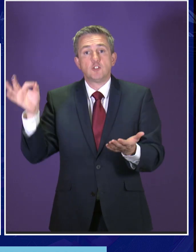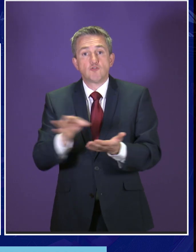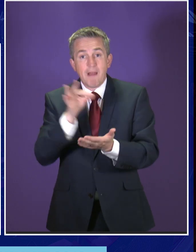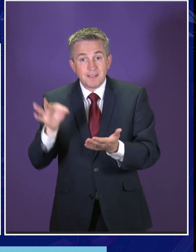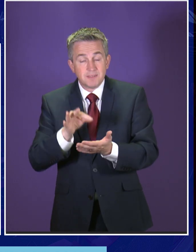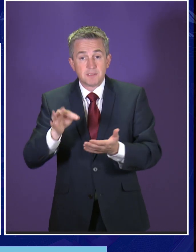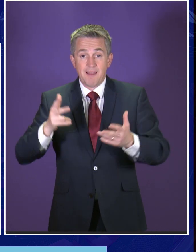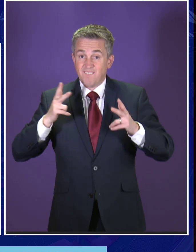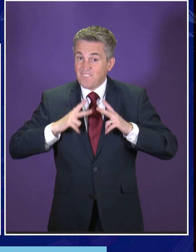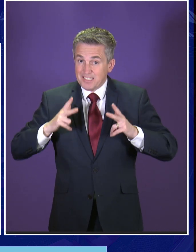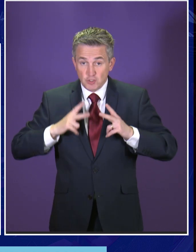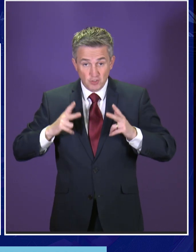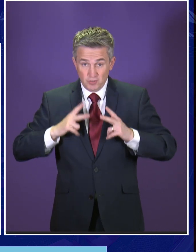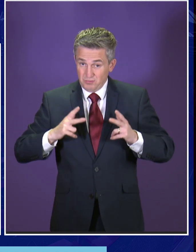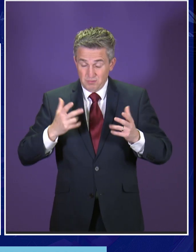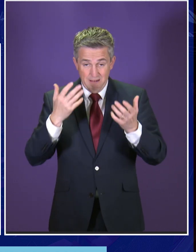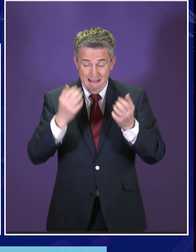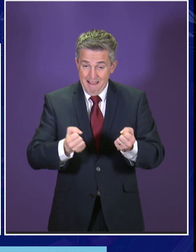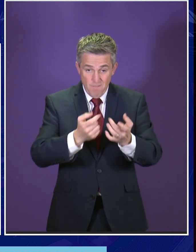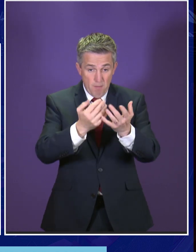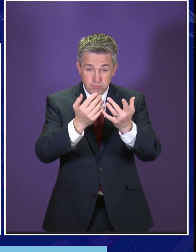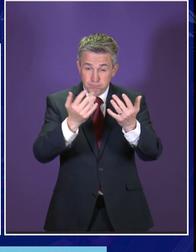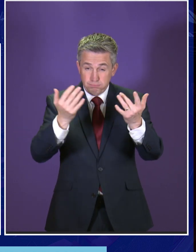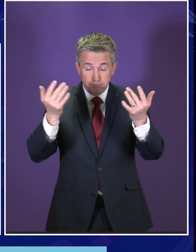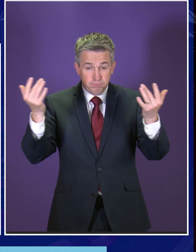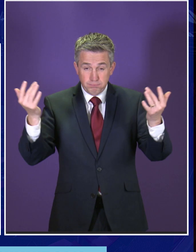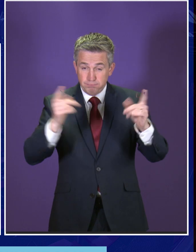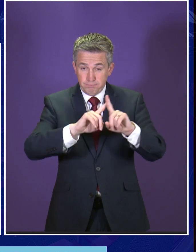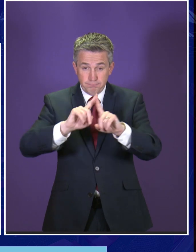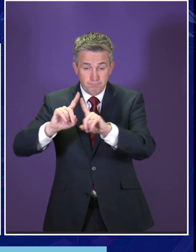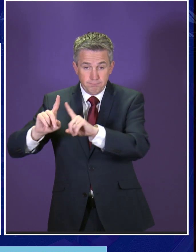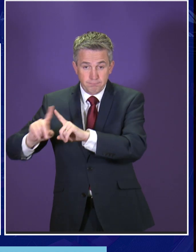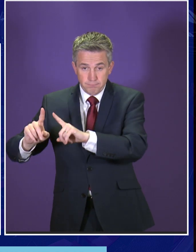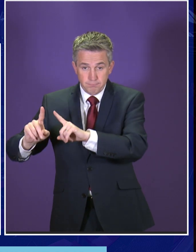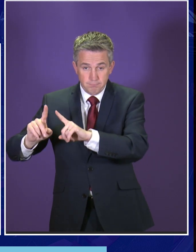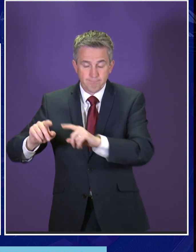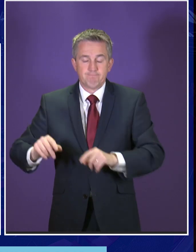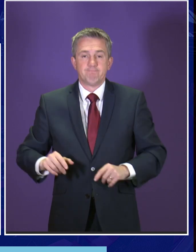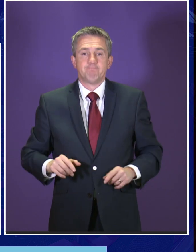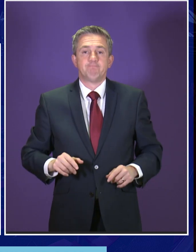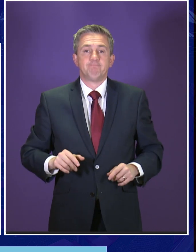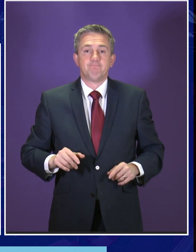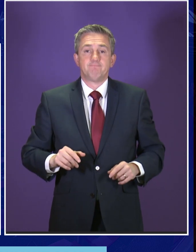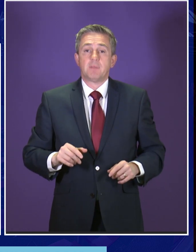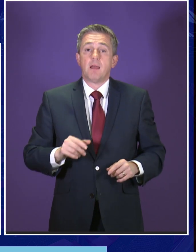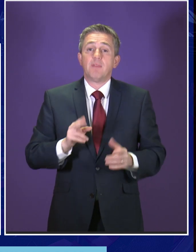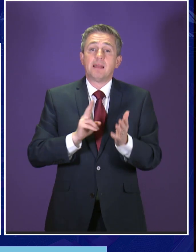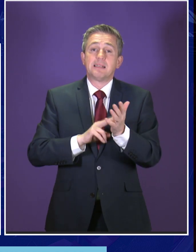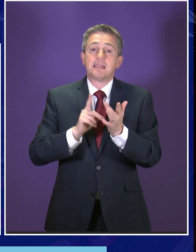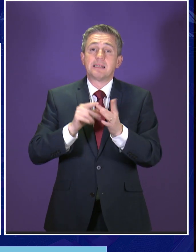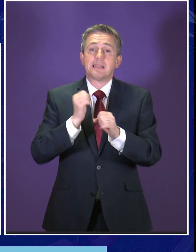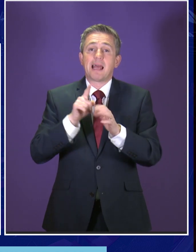crafts, fashion. In every aspect of our life, we are diverse. In order to galvanize the creative ingenuity of our